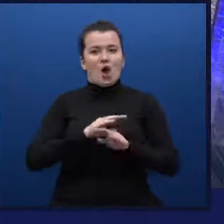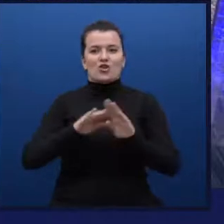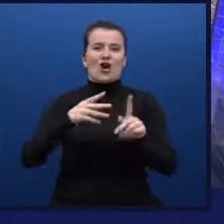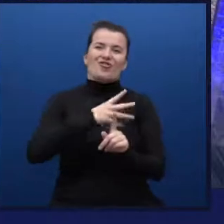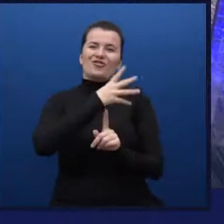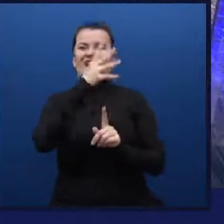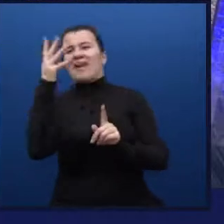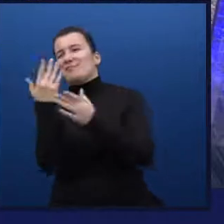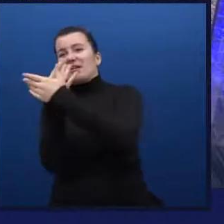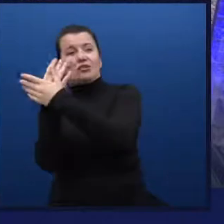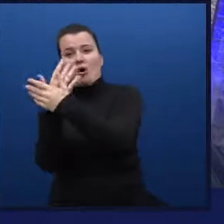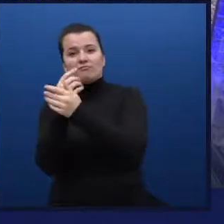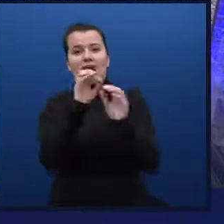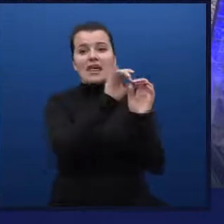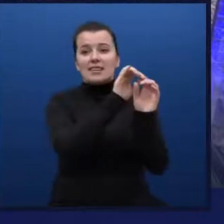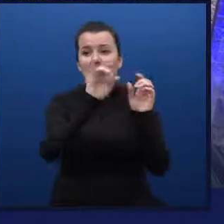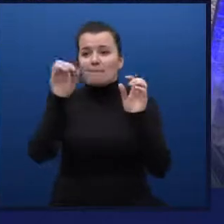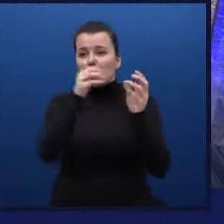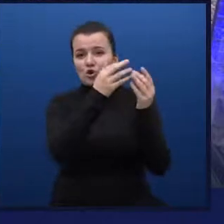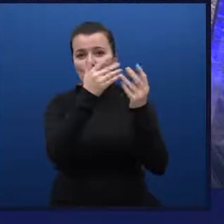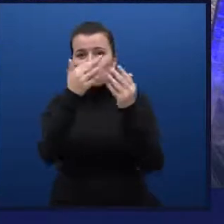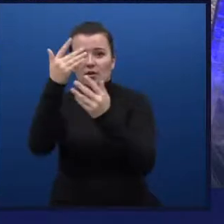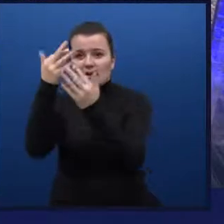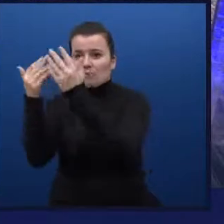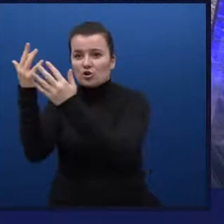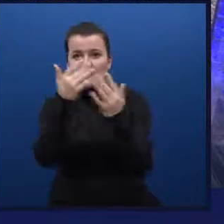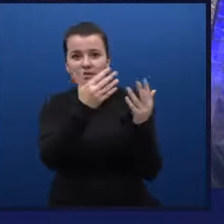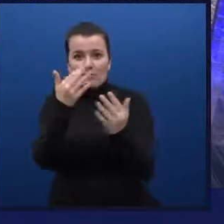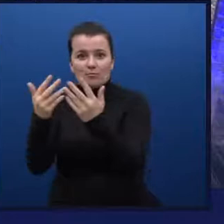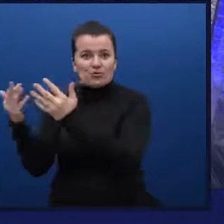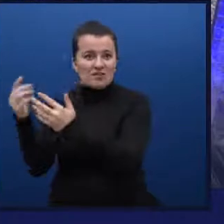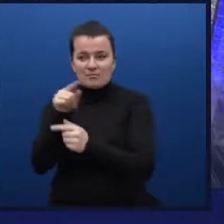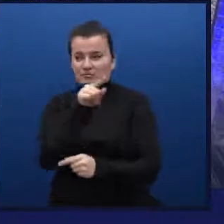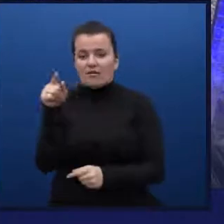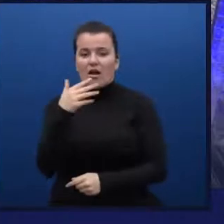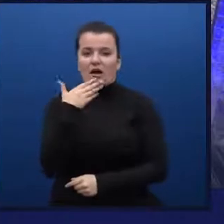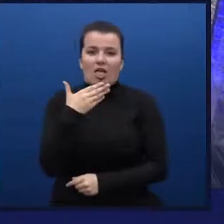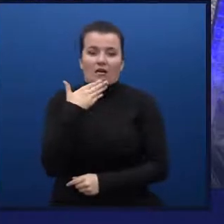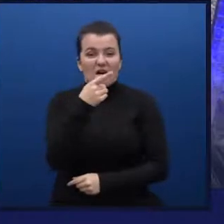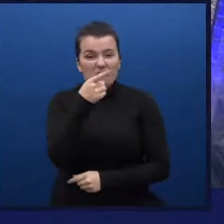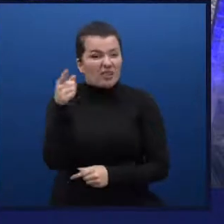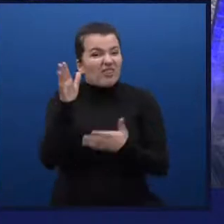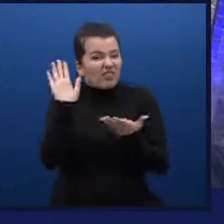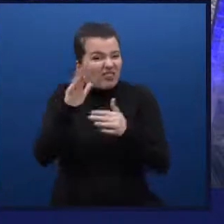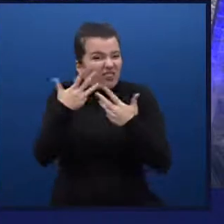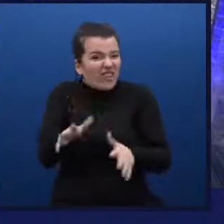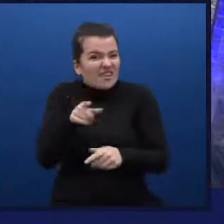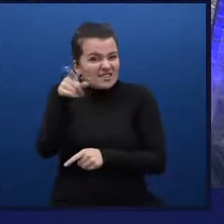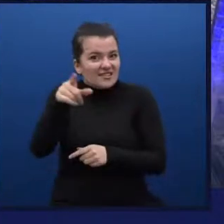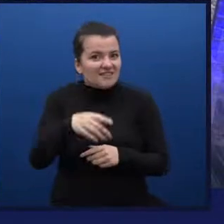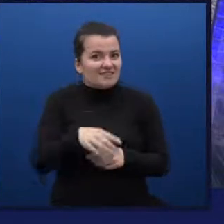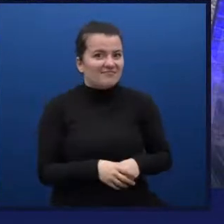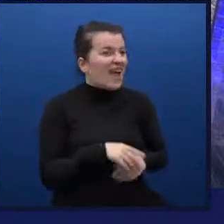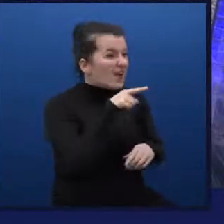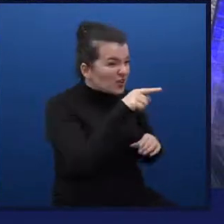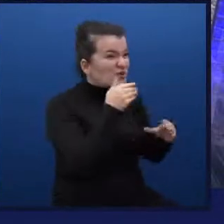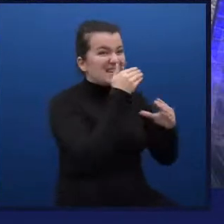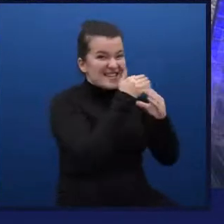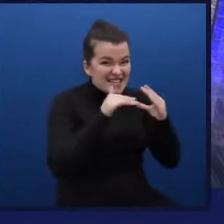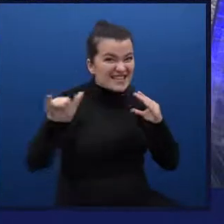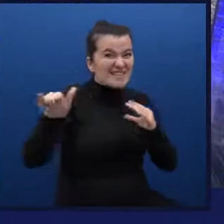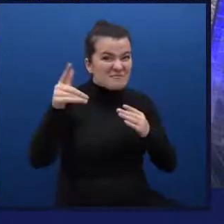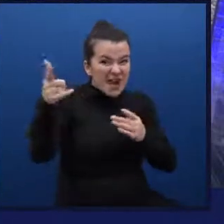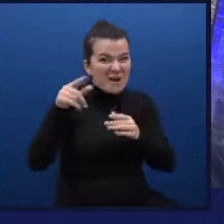of numbers. It was kind of boring, actually. Friends email models. Yeah, I know. Yeah, exactly. I know. People do that